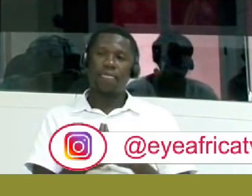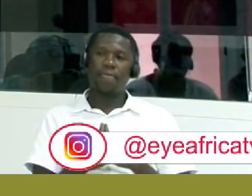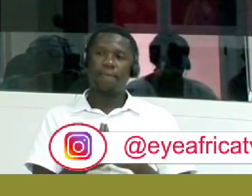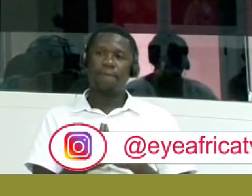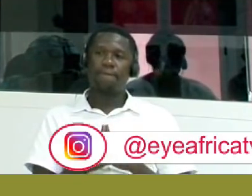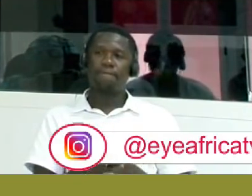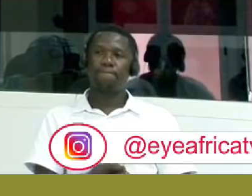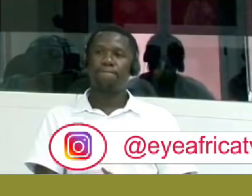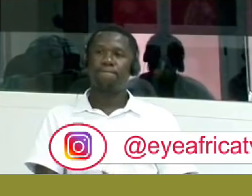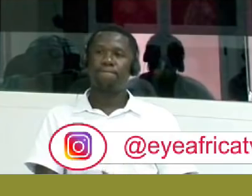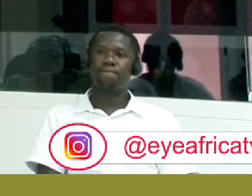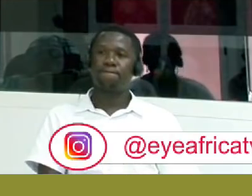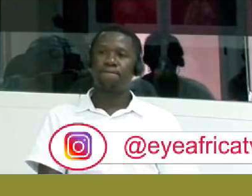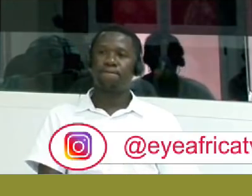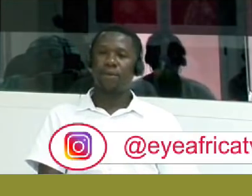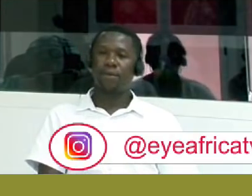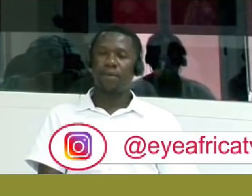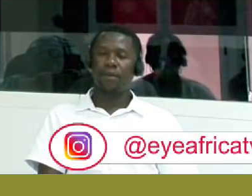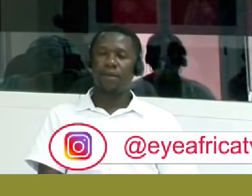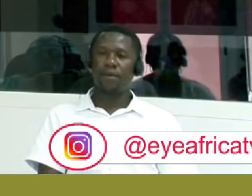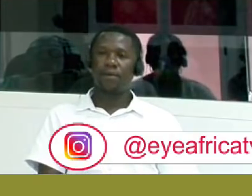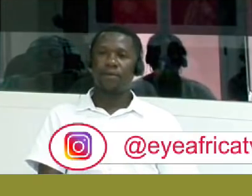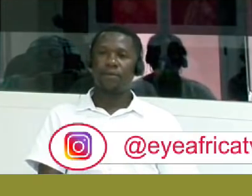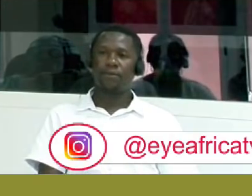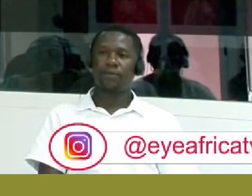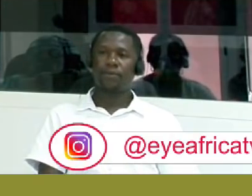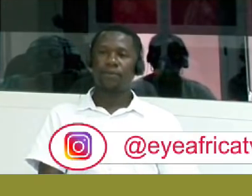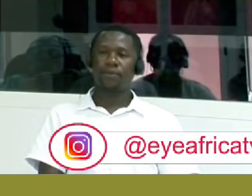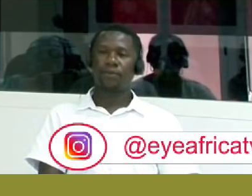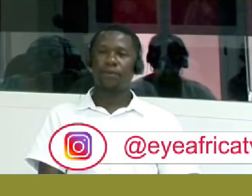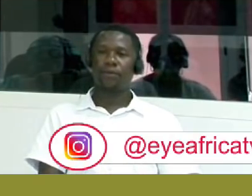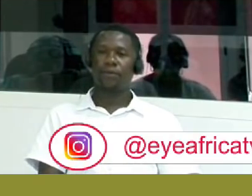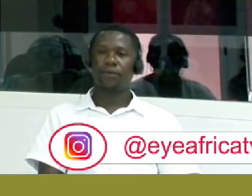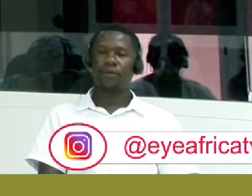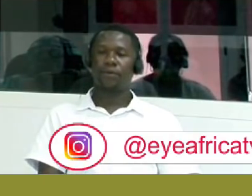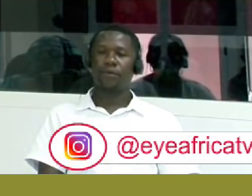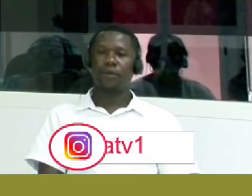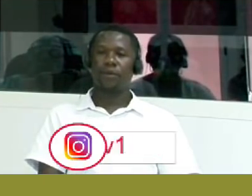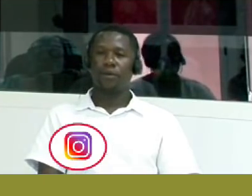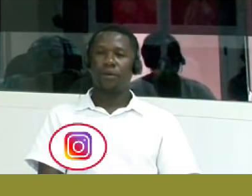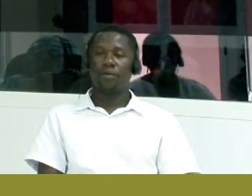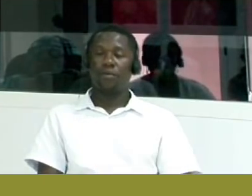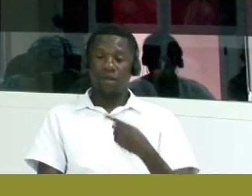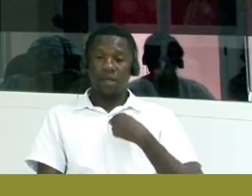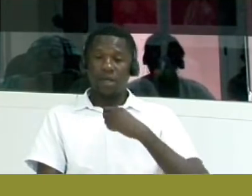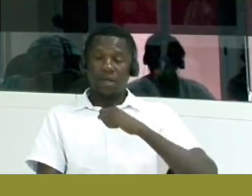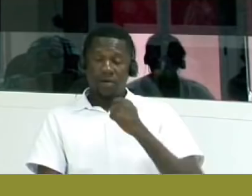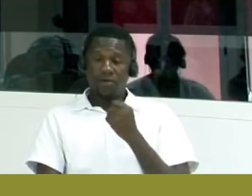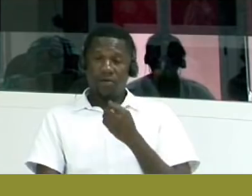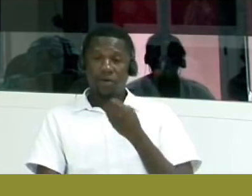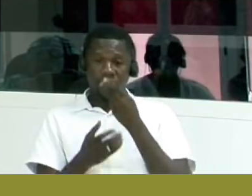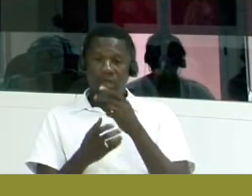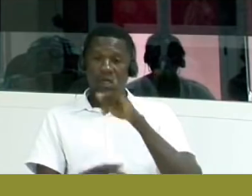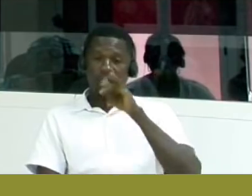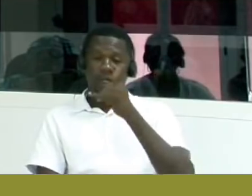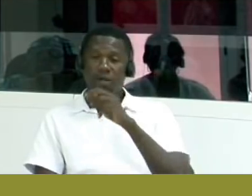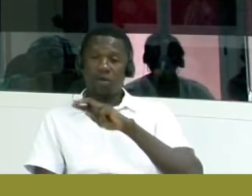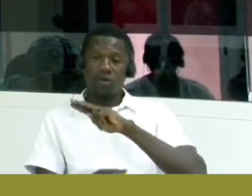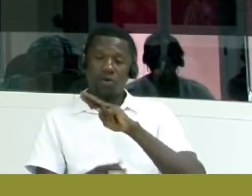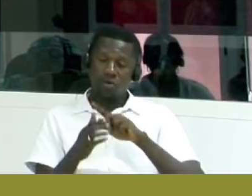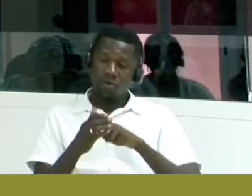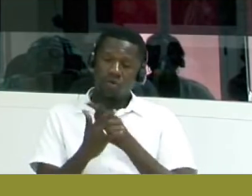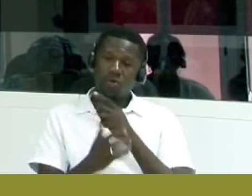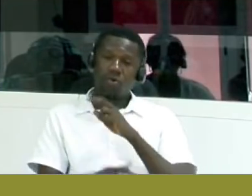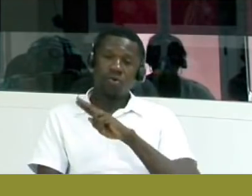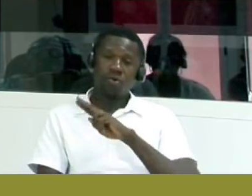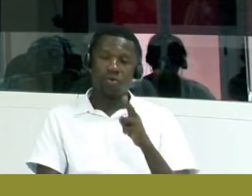Shall I speak? Yes, please. Go ahead. I refuse to say yes or no, because if I had gone